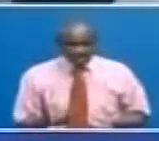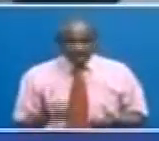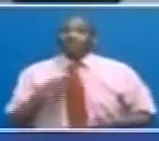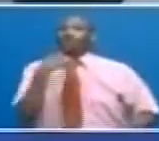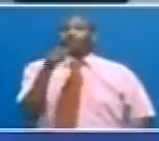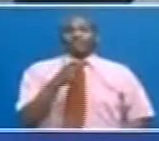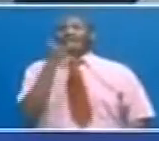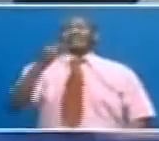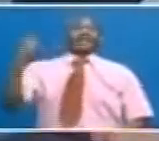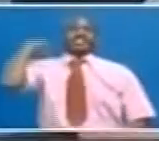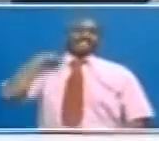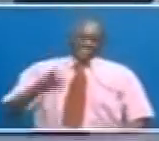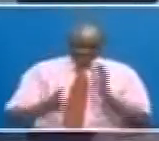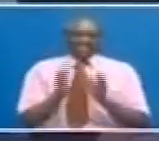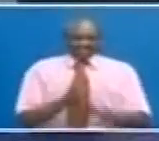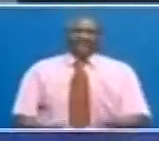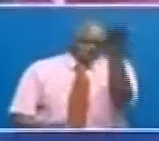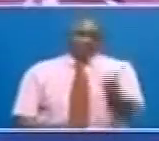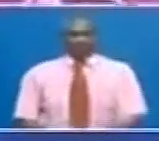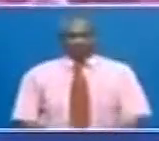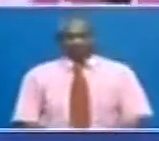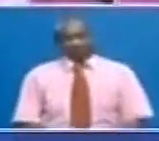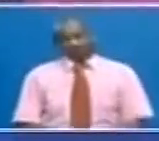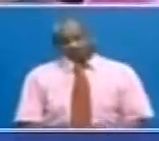Nilimwambia ungeenda jana.